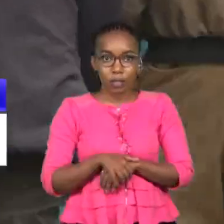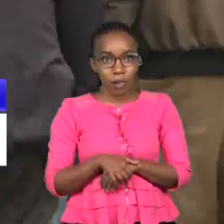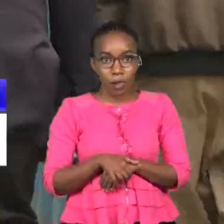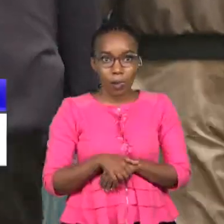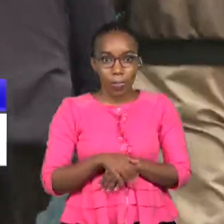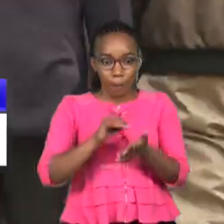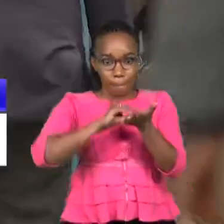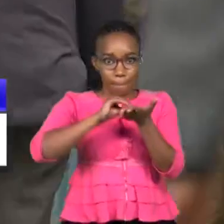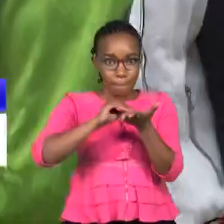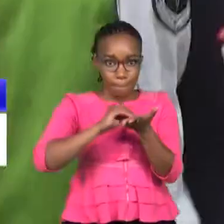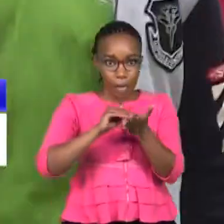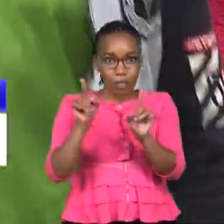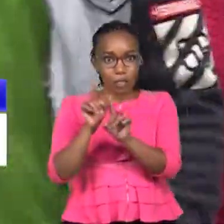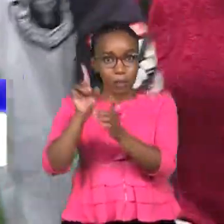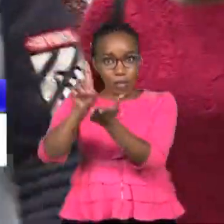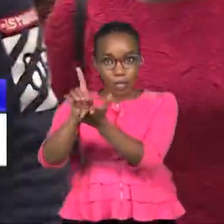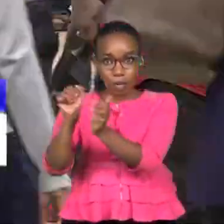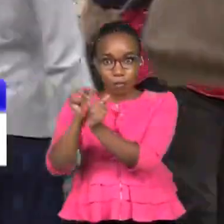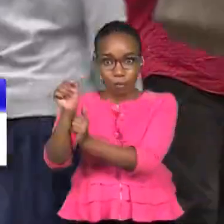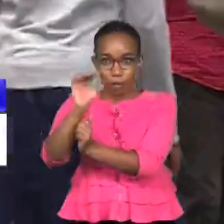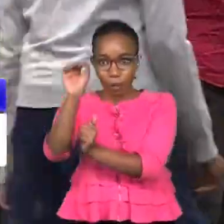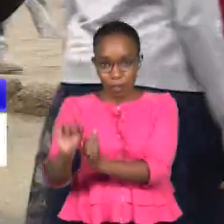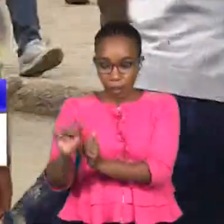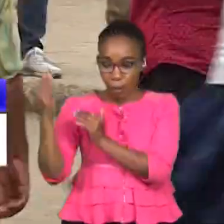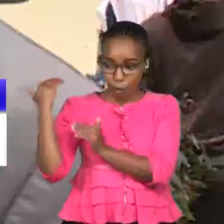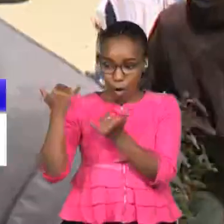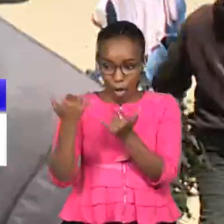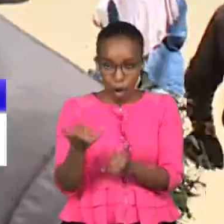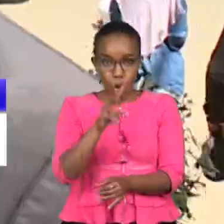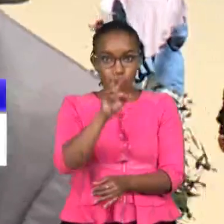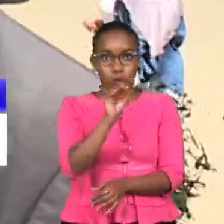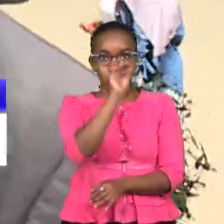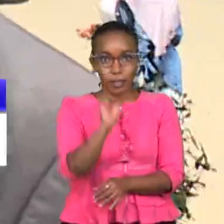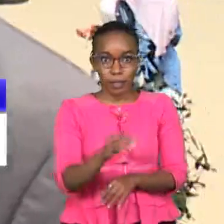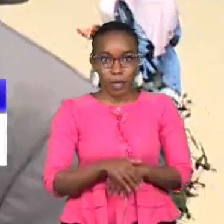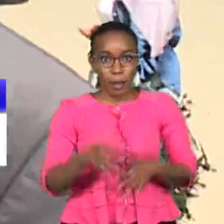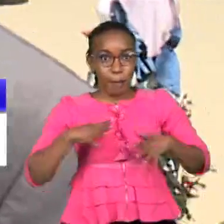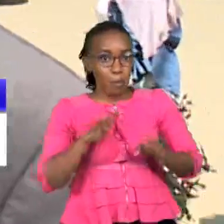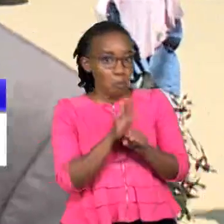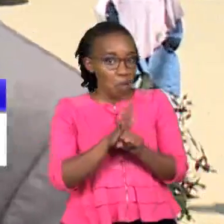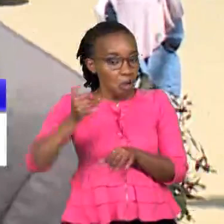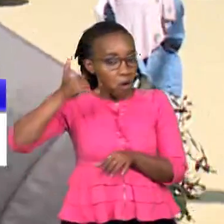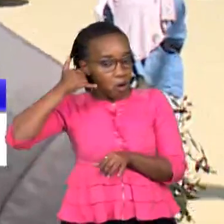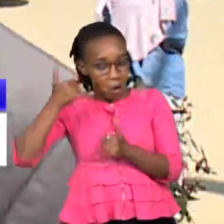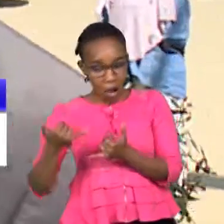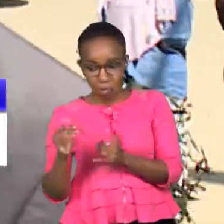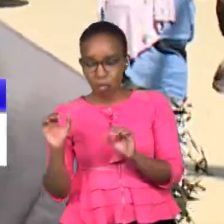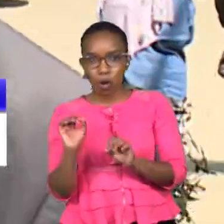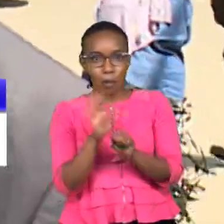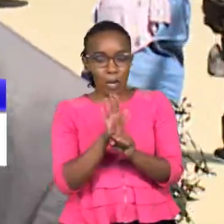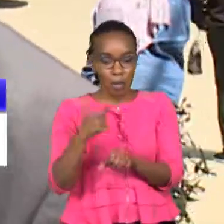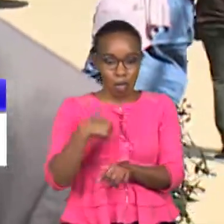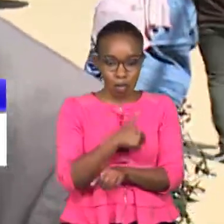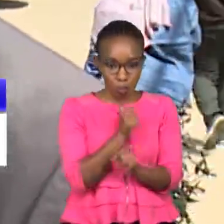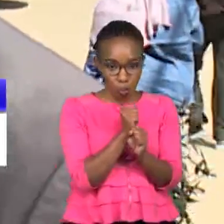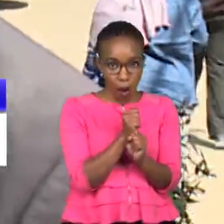on airtime and data from 15% to 20%. Because watu wengi hatutaongea kwa simu, most of us tunafanya